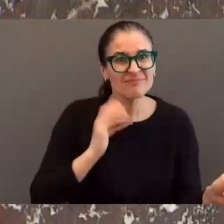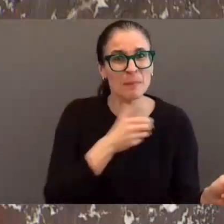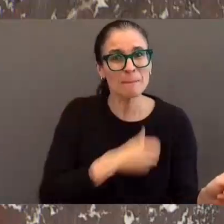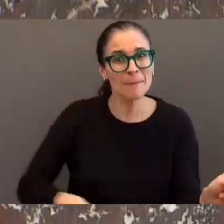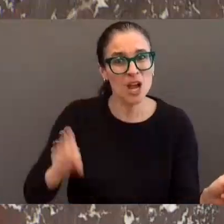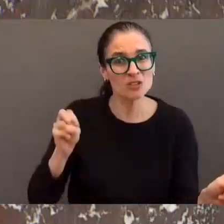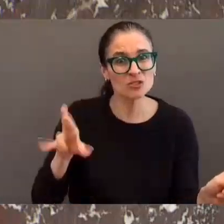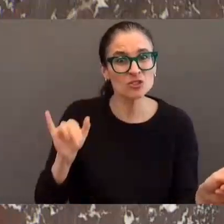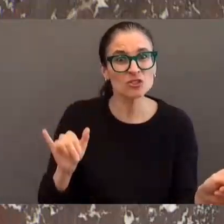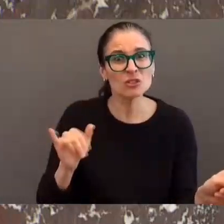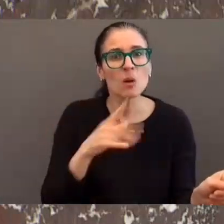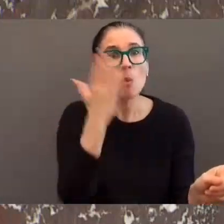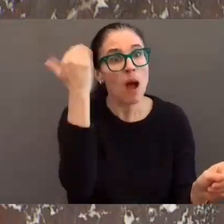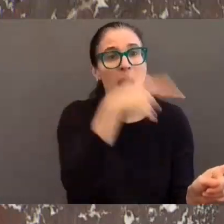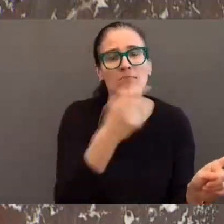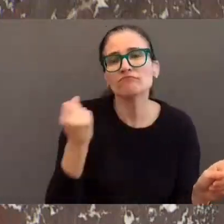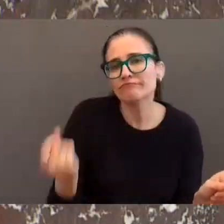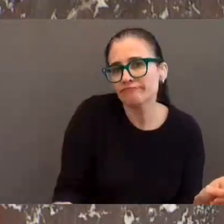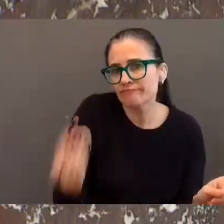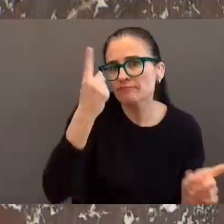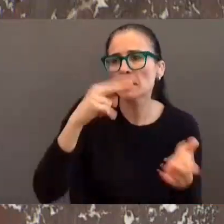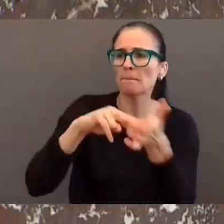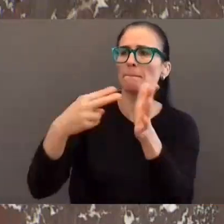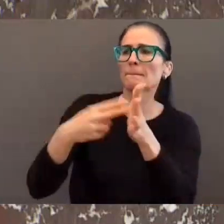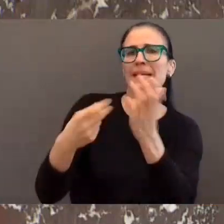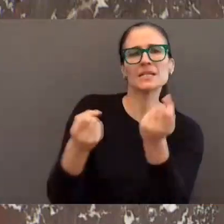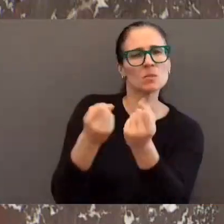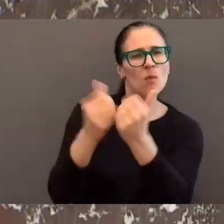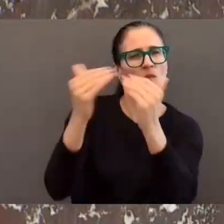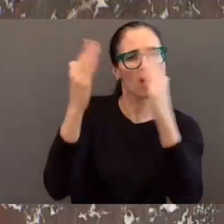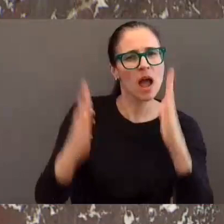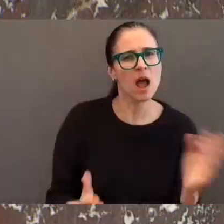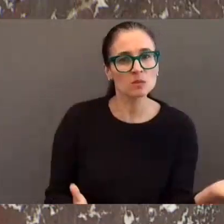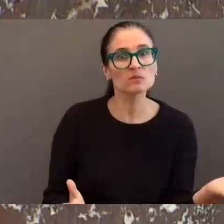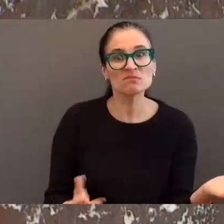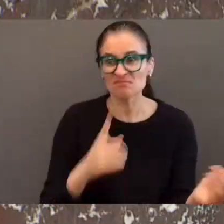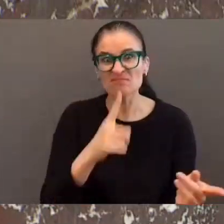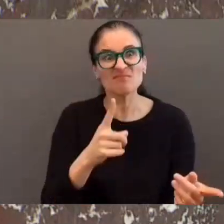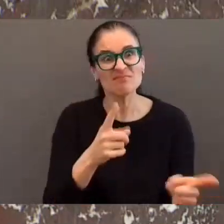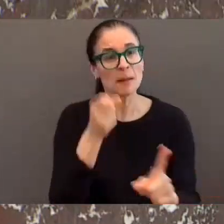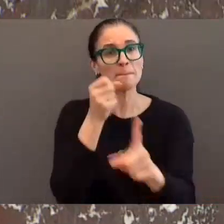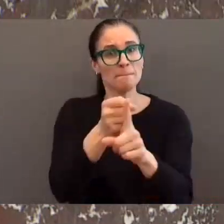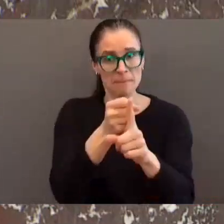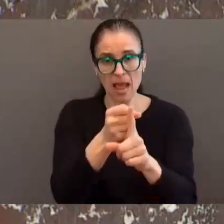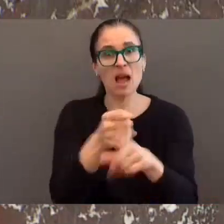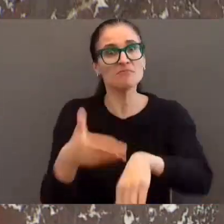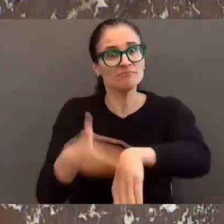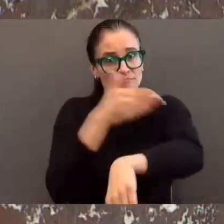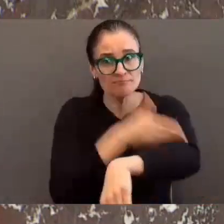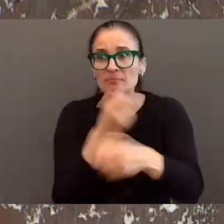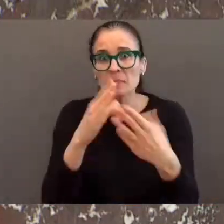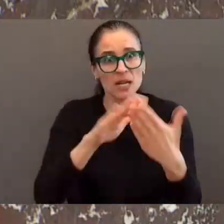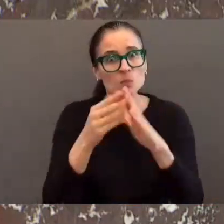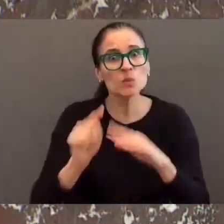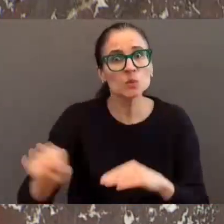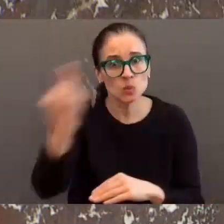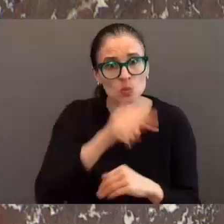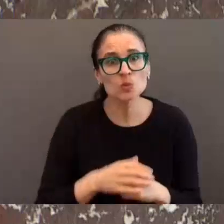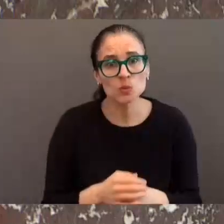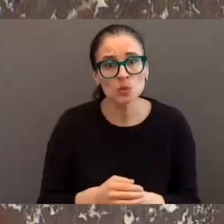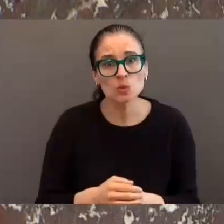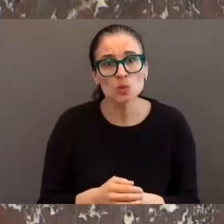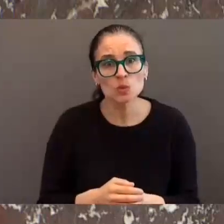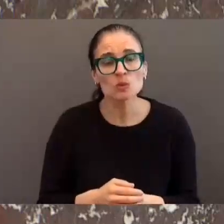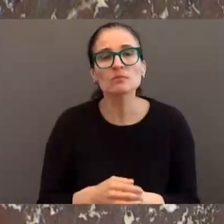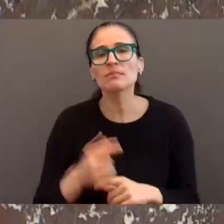a huge difference for people in other communities. And as for the arrest, Honourable Speaker, as I said earlier, we have a table